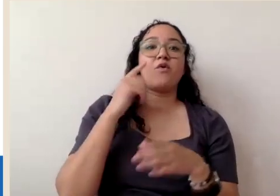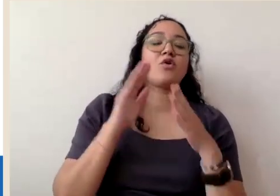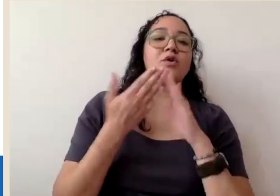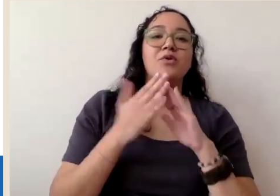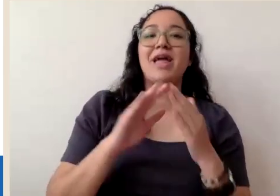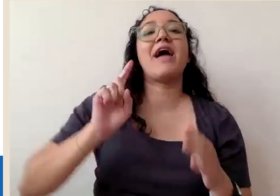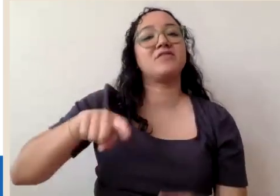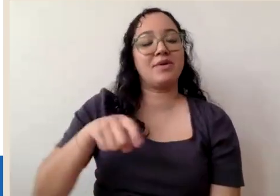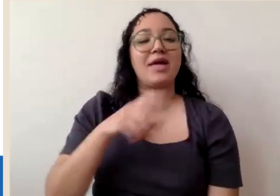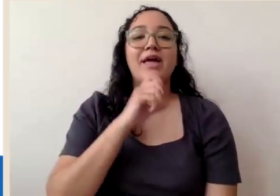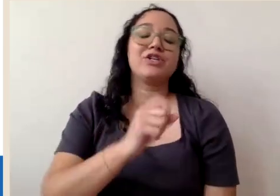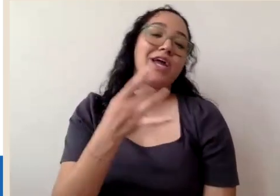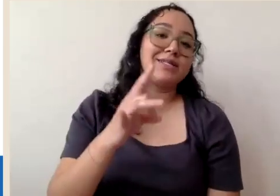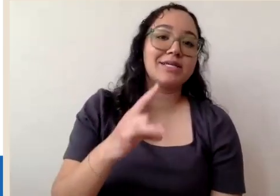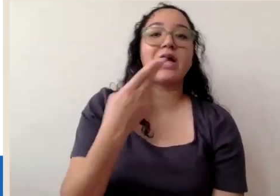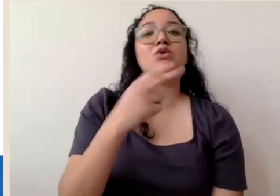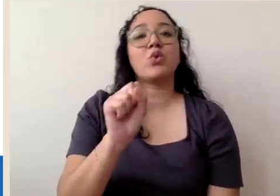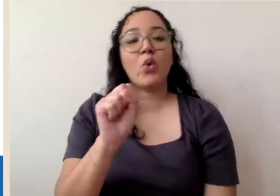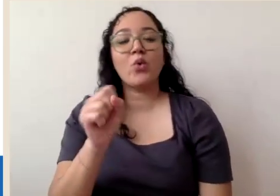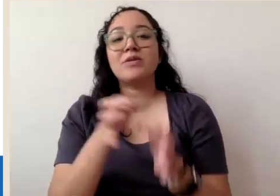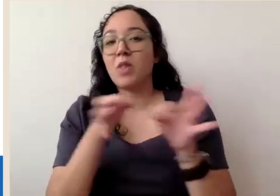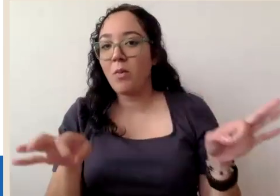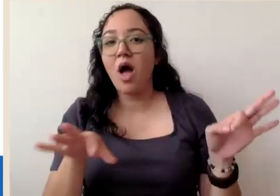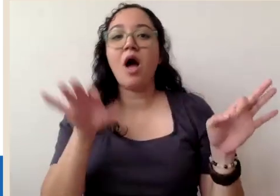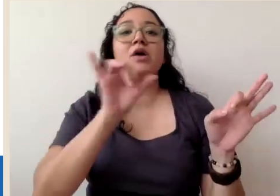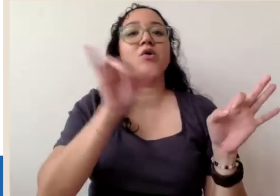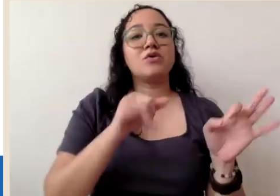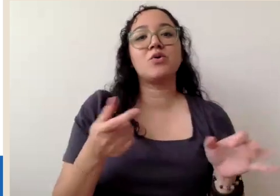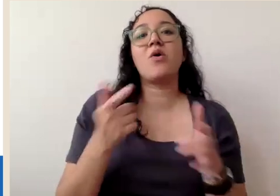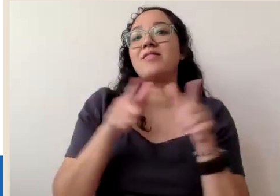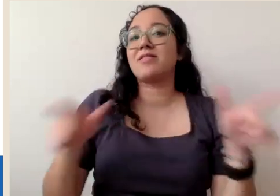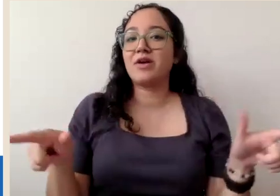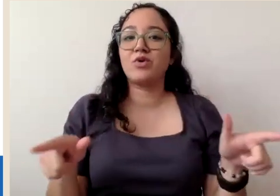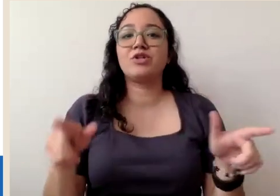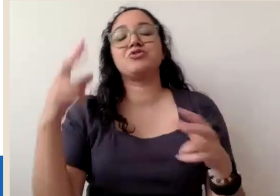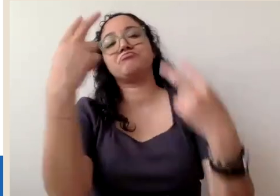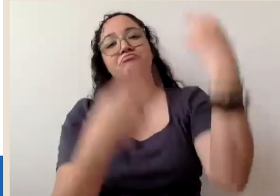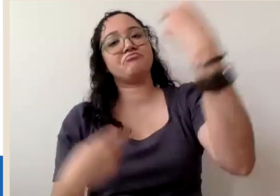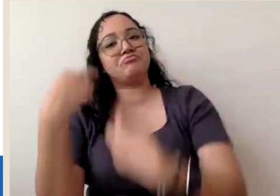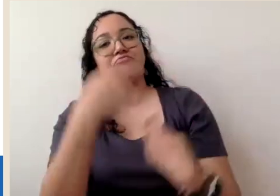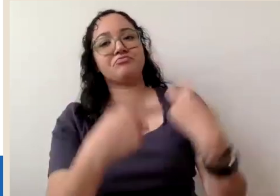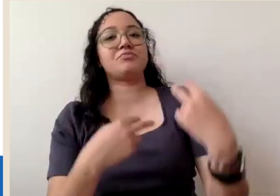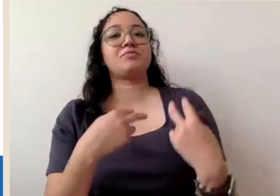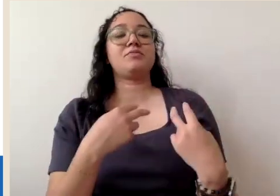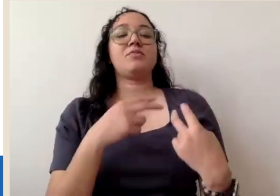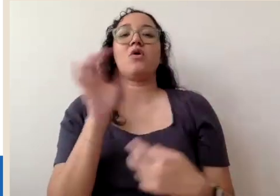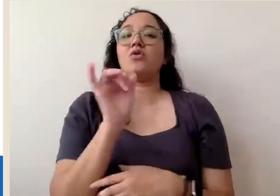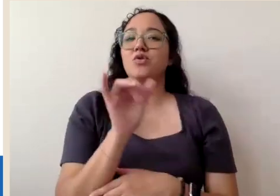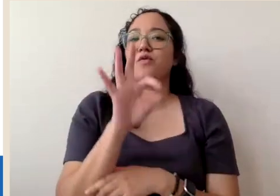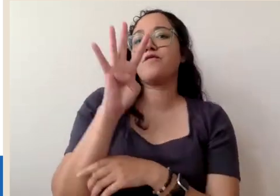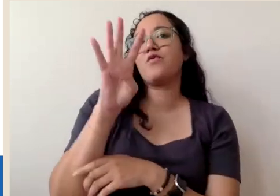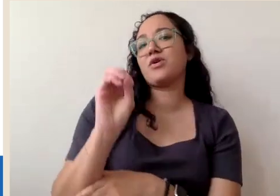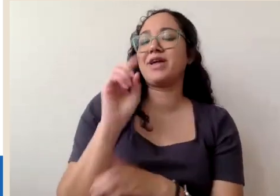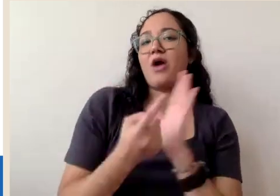least 18 years old, have a high school diploma, and have their language proficiency independently evaluated in addition to 40 hours, at least 40 hours of